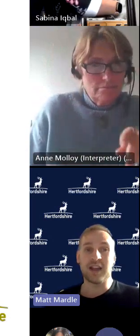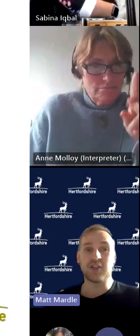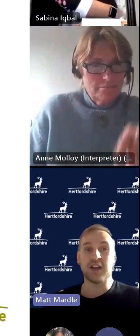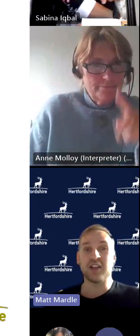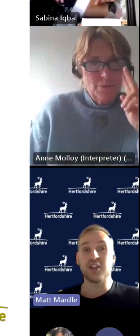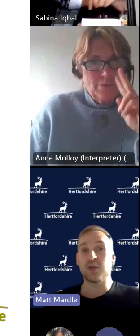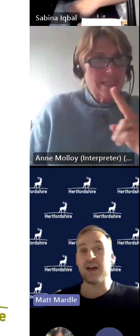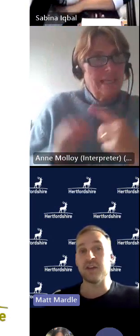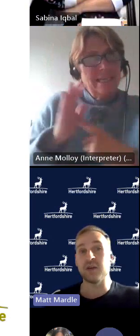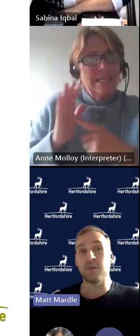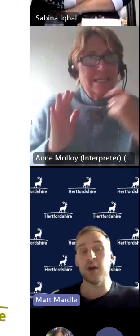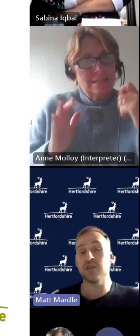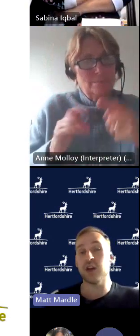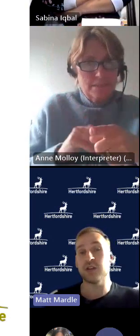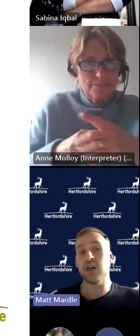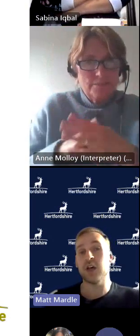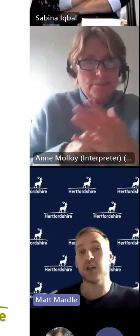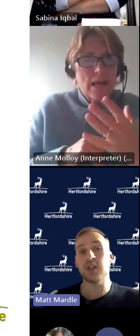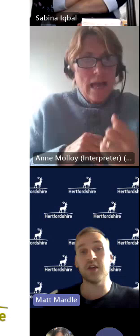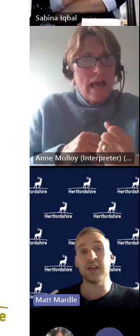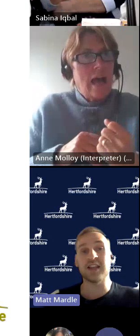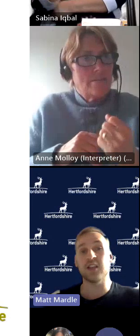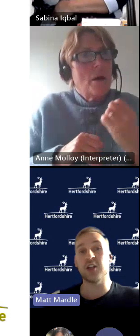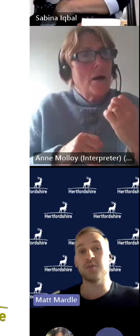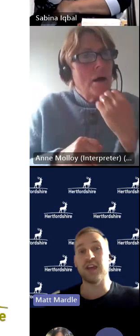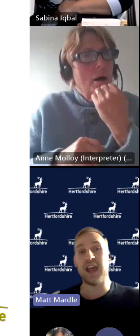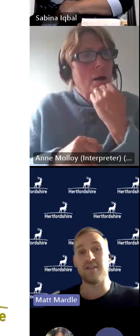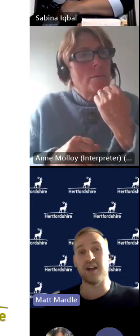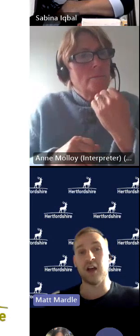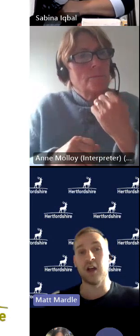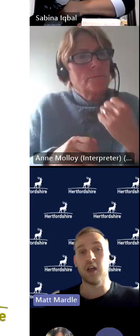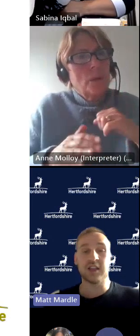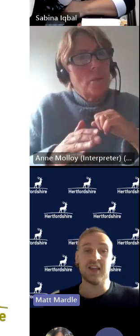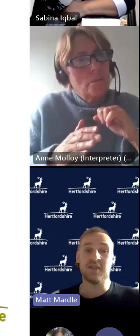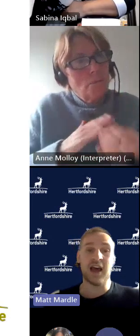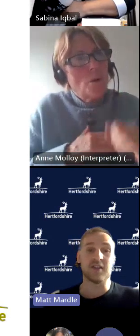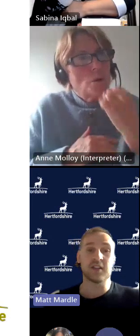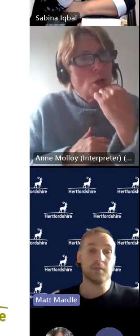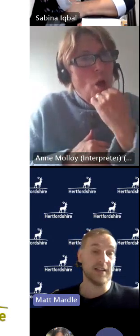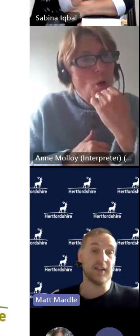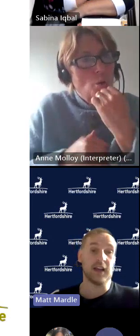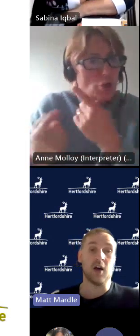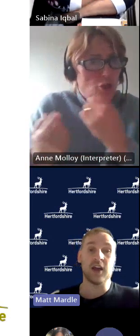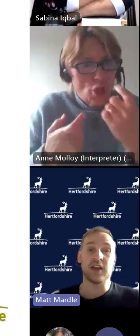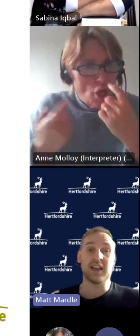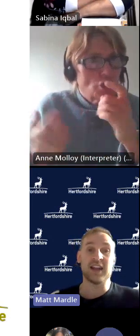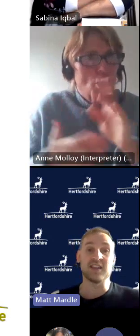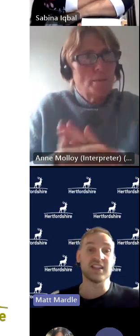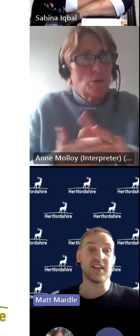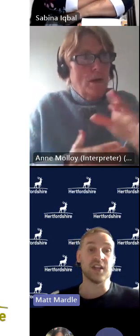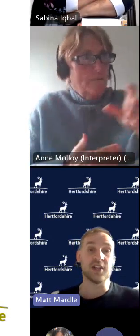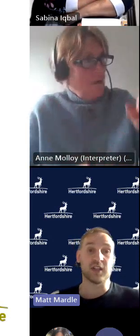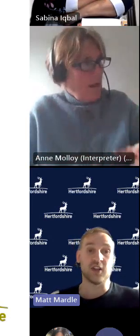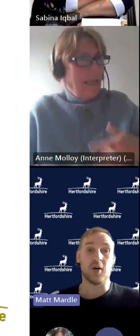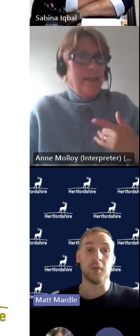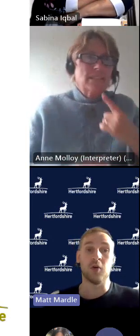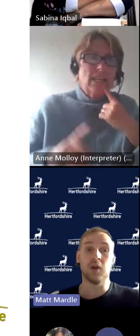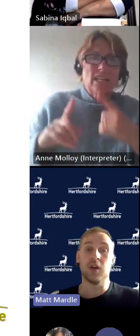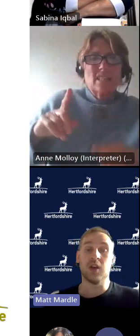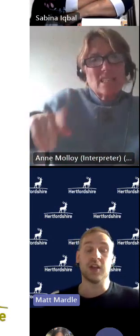On the main screen, you do have a postcode search, so you can search by area. So if you have a specific client and they live in Stevenage,